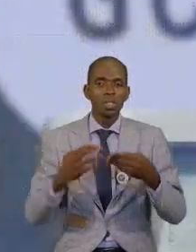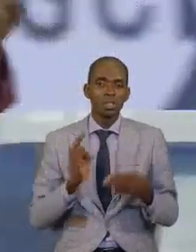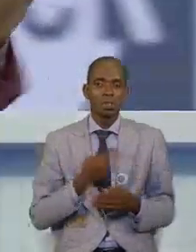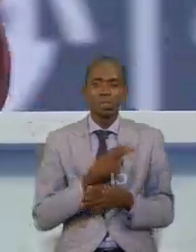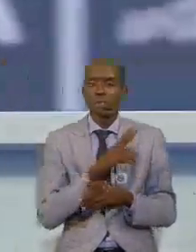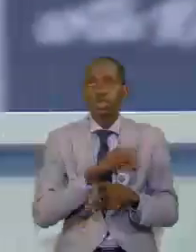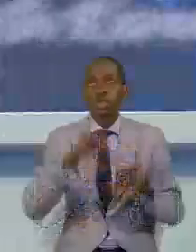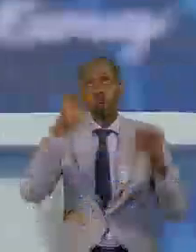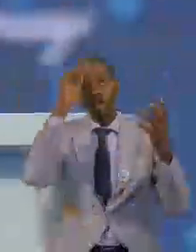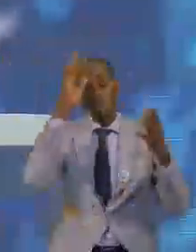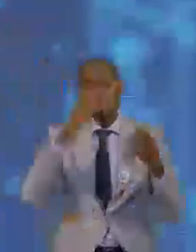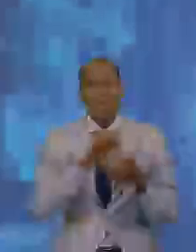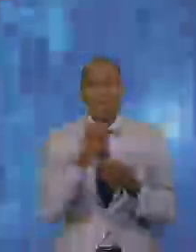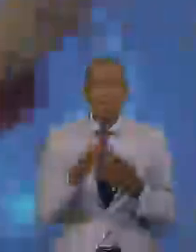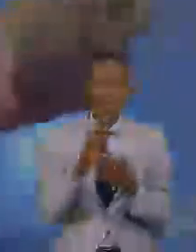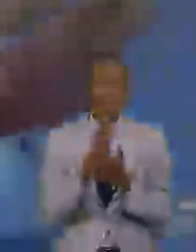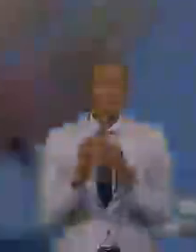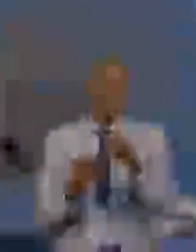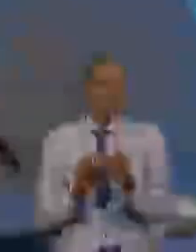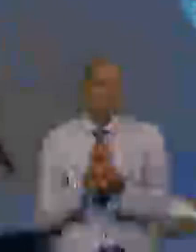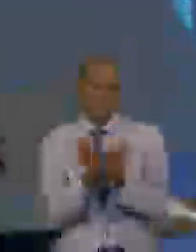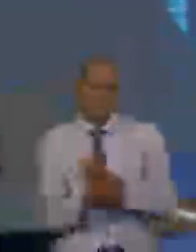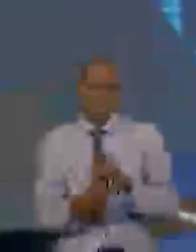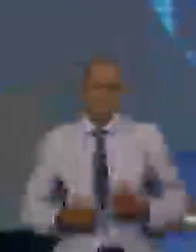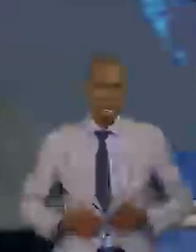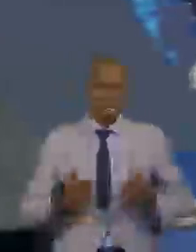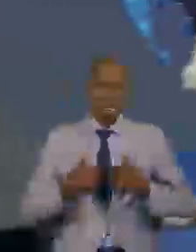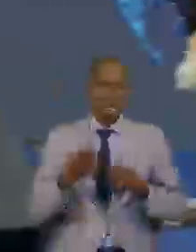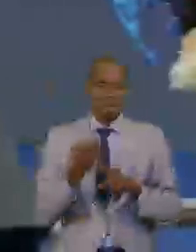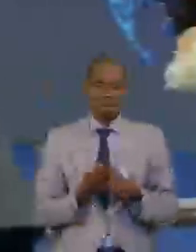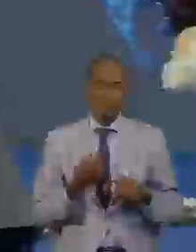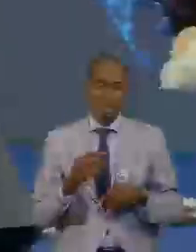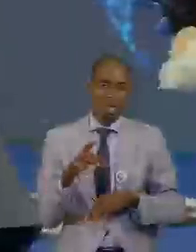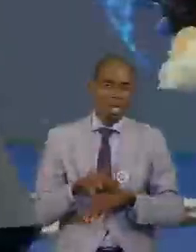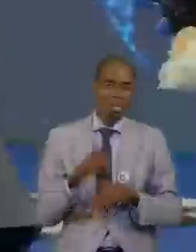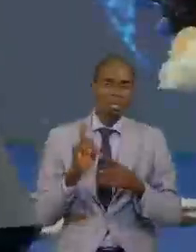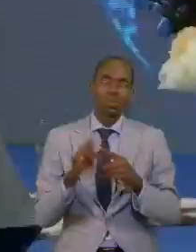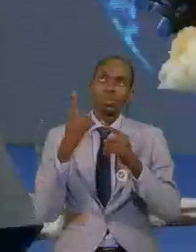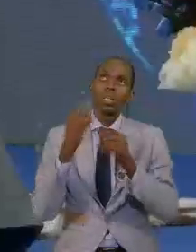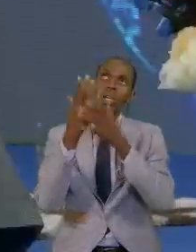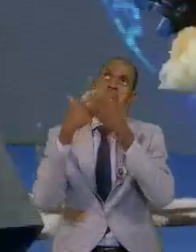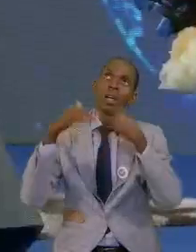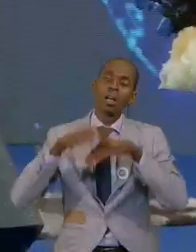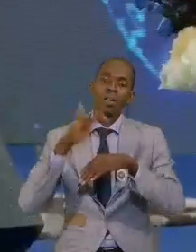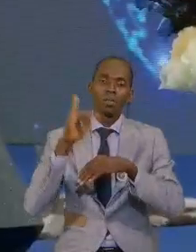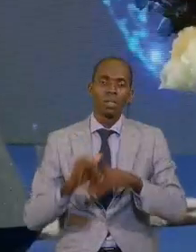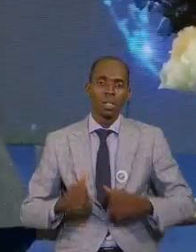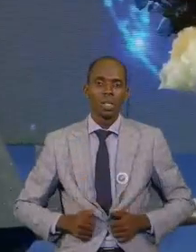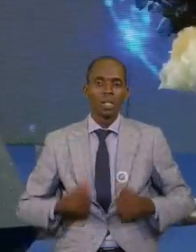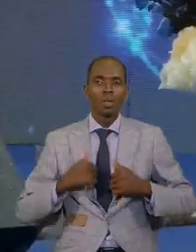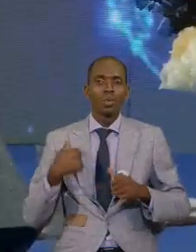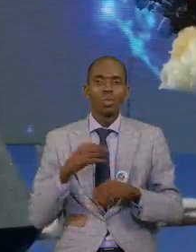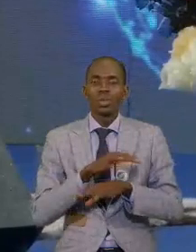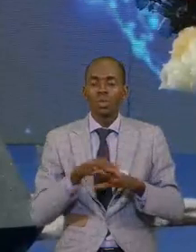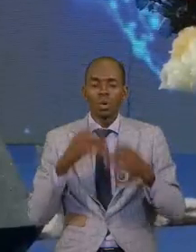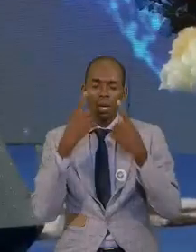And when somebody changes address from earthly address to heavenly address, we don't cry forever